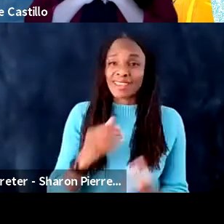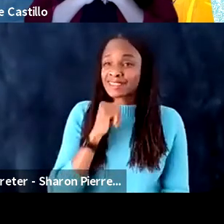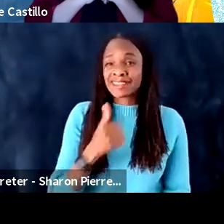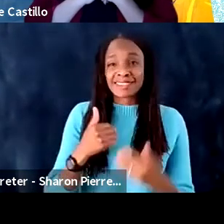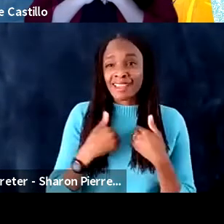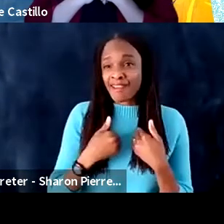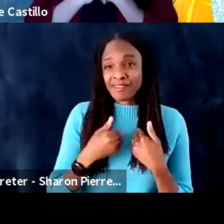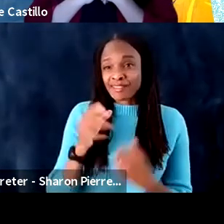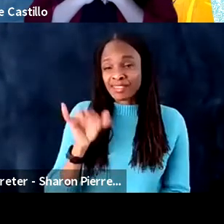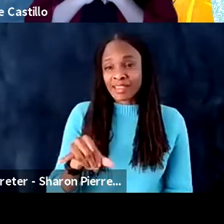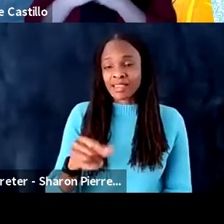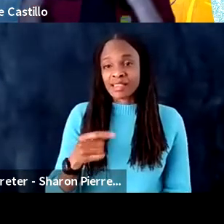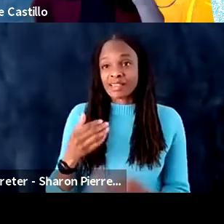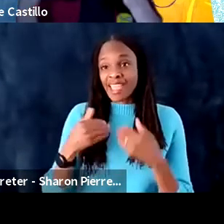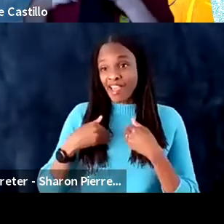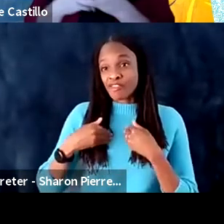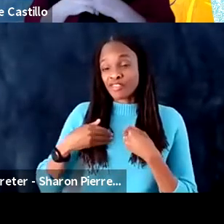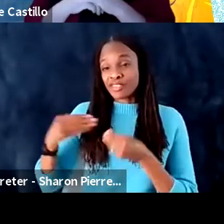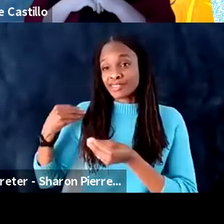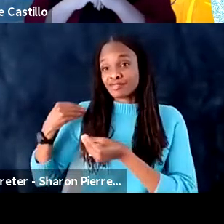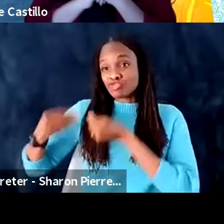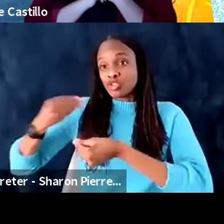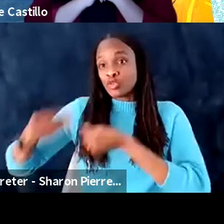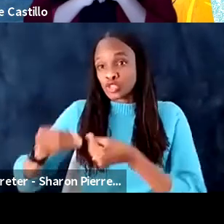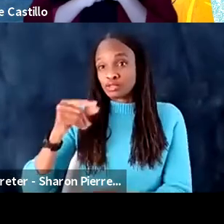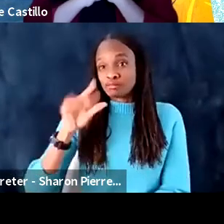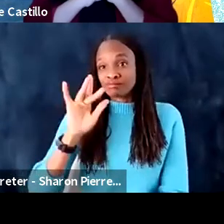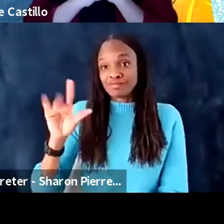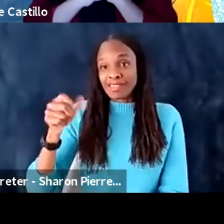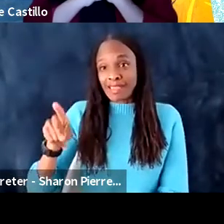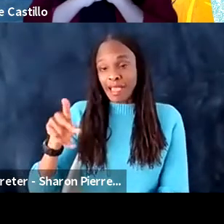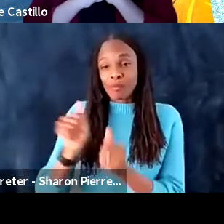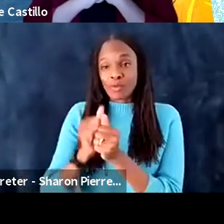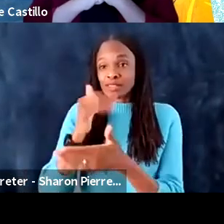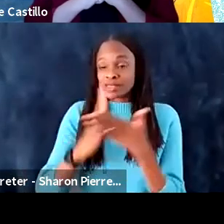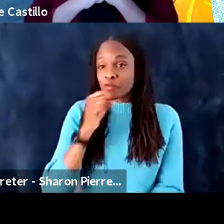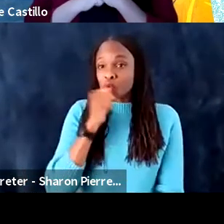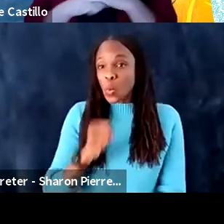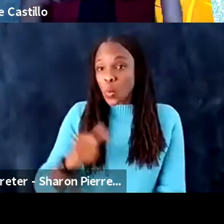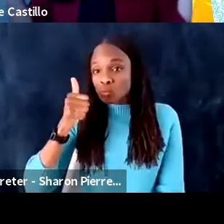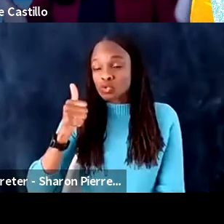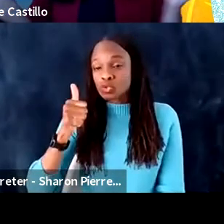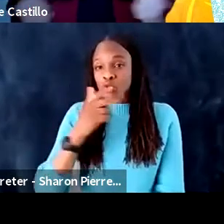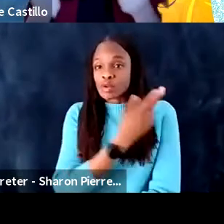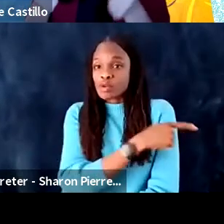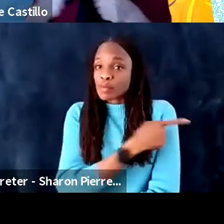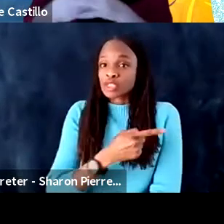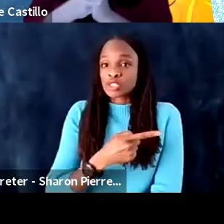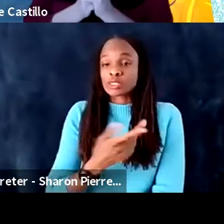And I will say there is a generational gap here too, in terms of some of our elderly patients. Some may have, you know, be